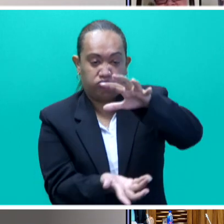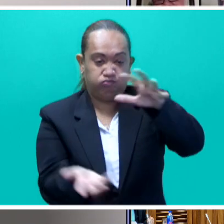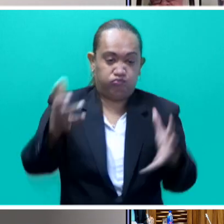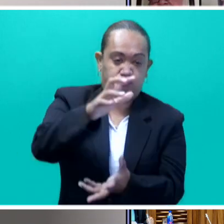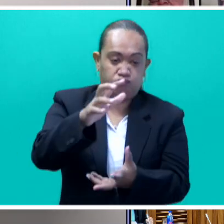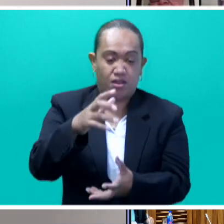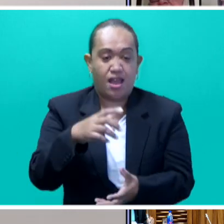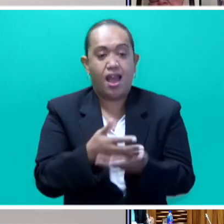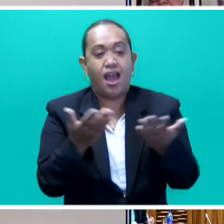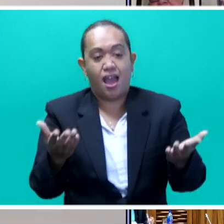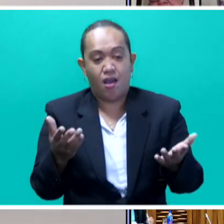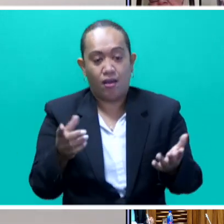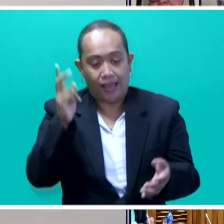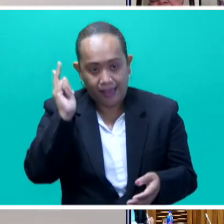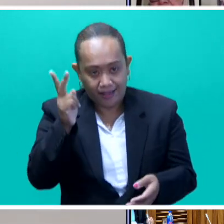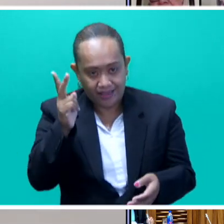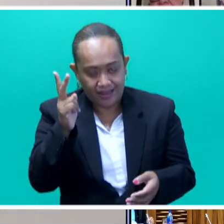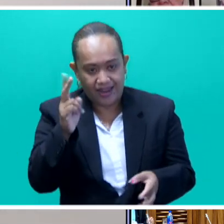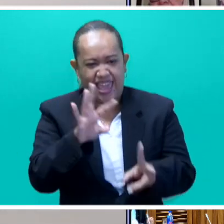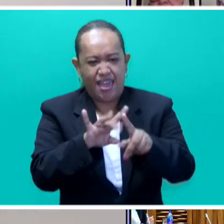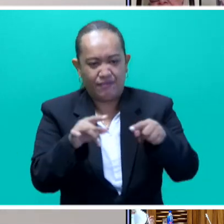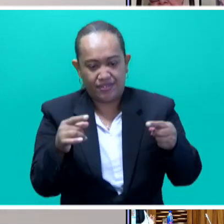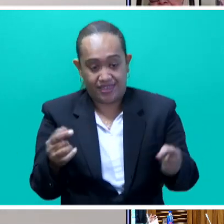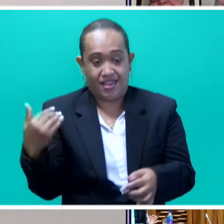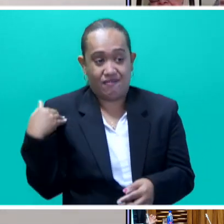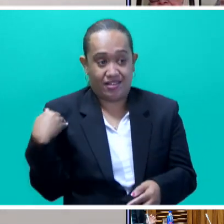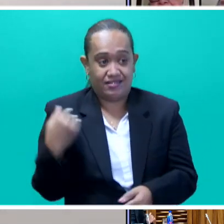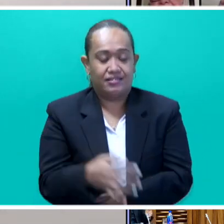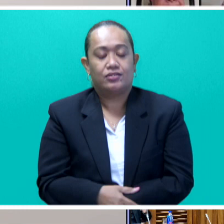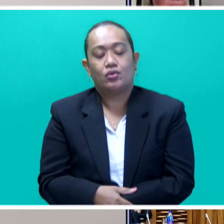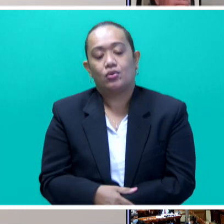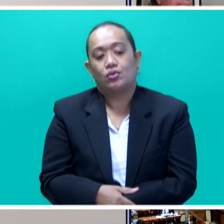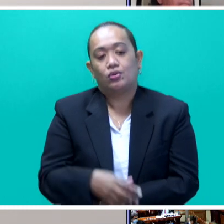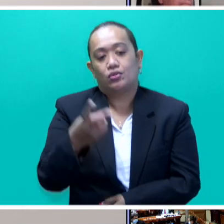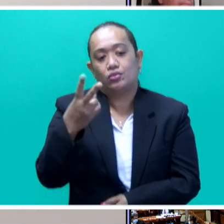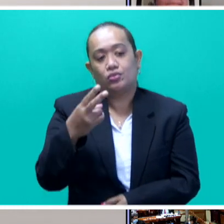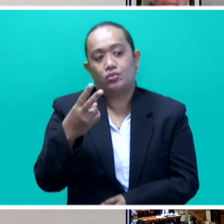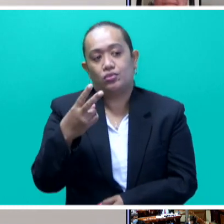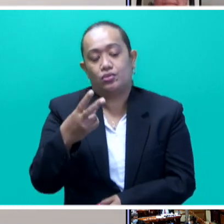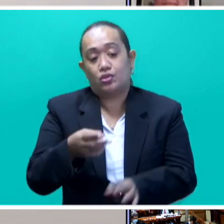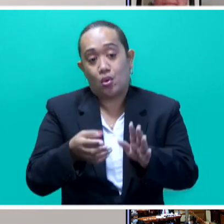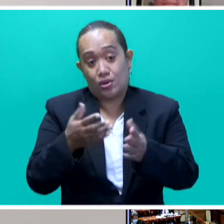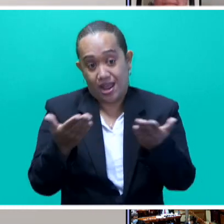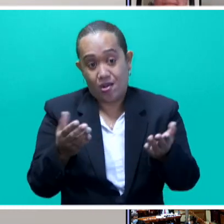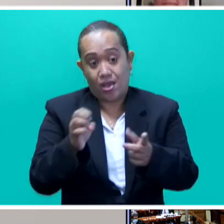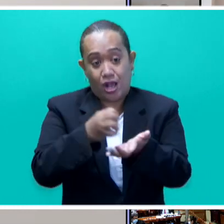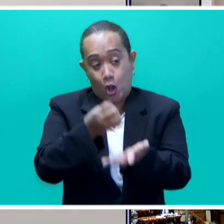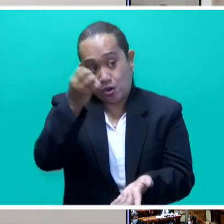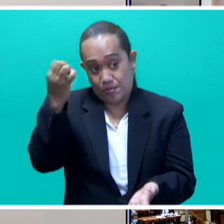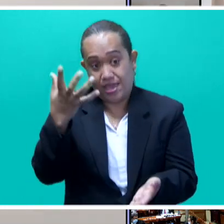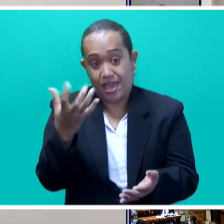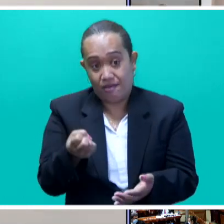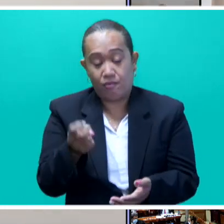economy contracted by 15.7% in 2020, and primarily due to the halt in